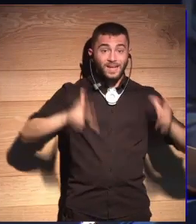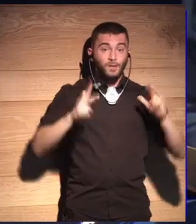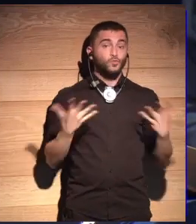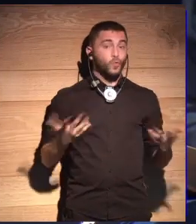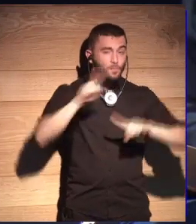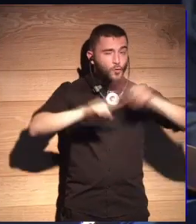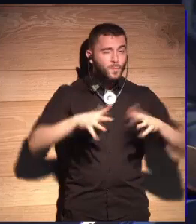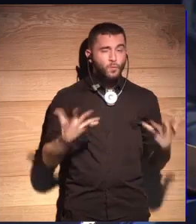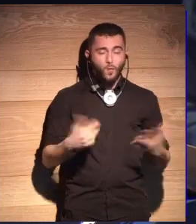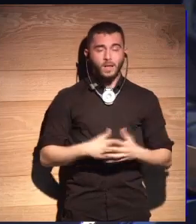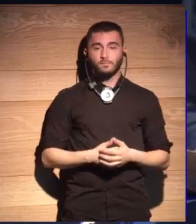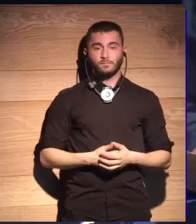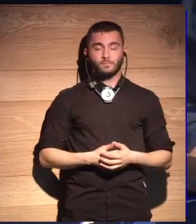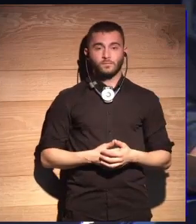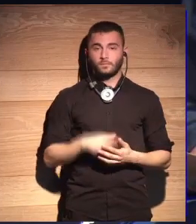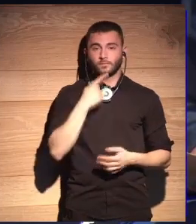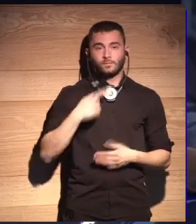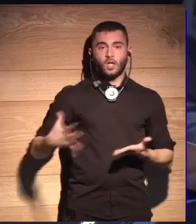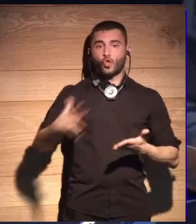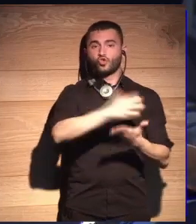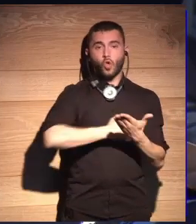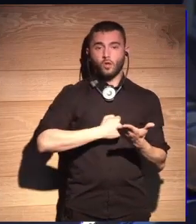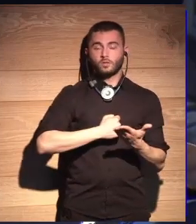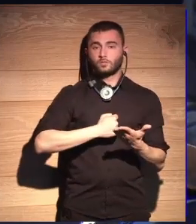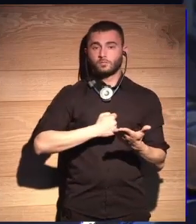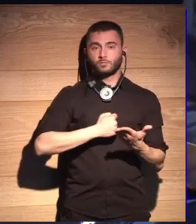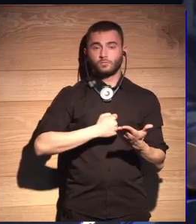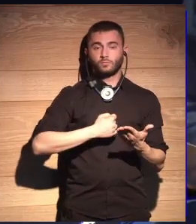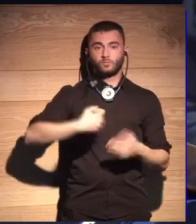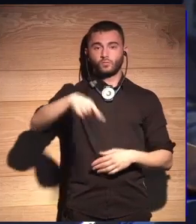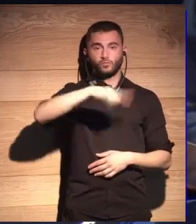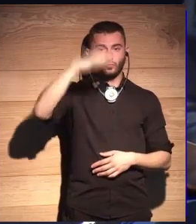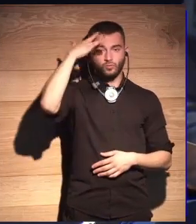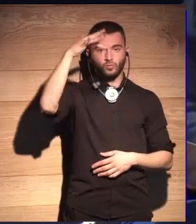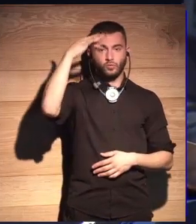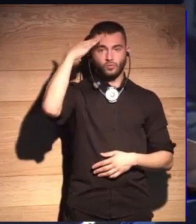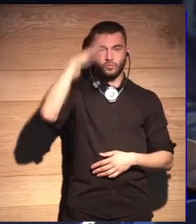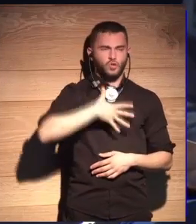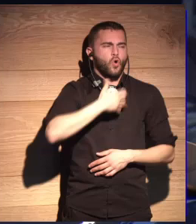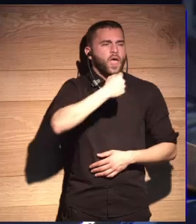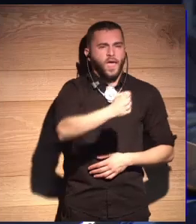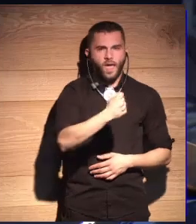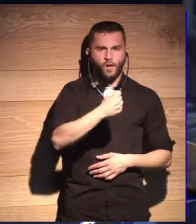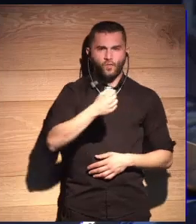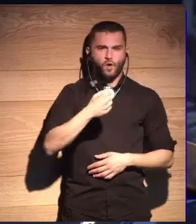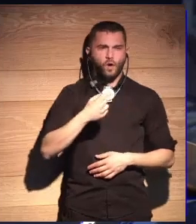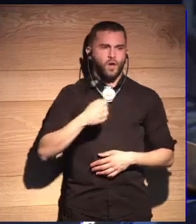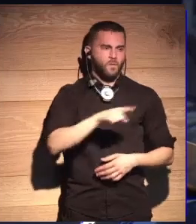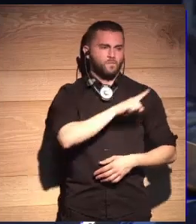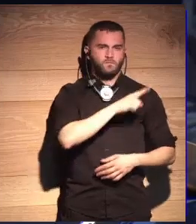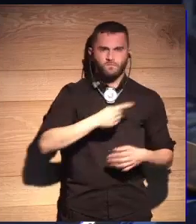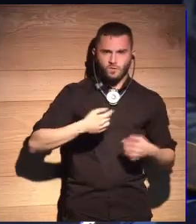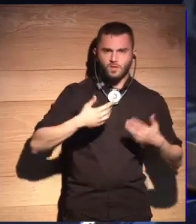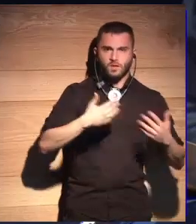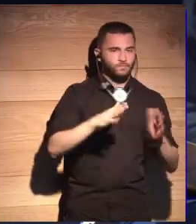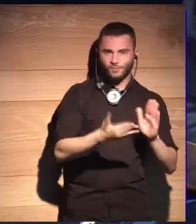of heroism, your dreams of being a great hero and a great warrior, and in return you're going to get this thing we call progress. Now, what's